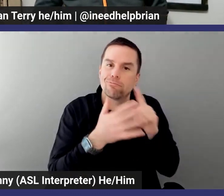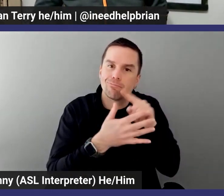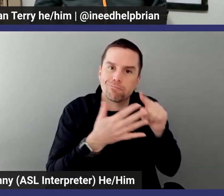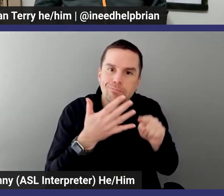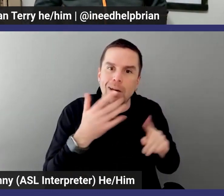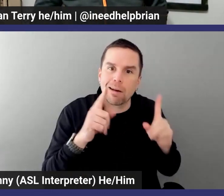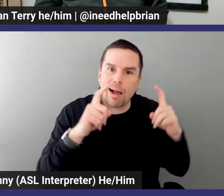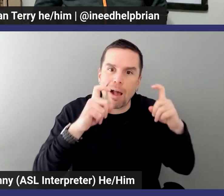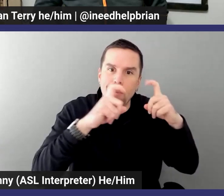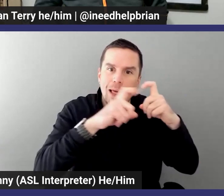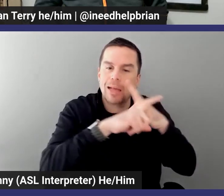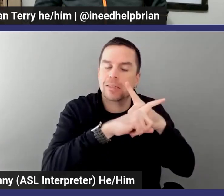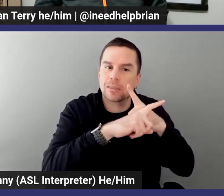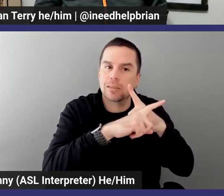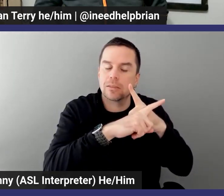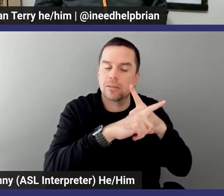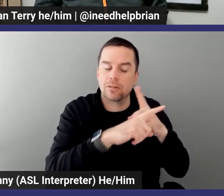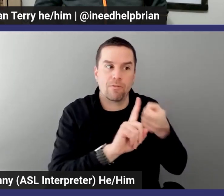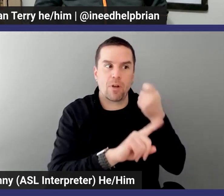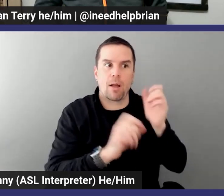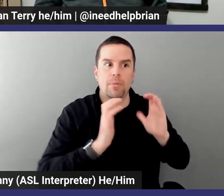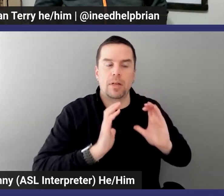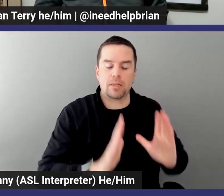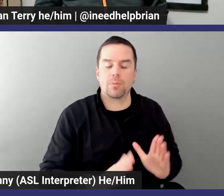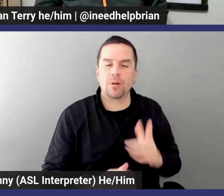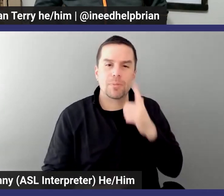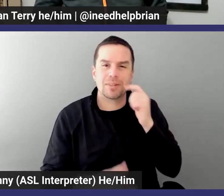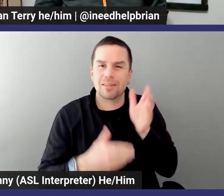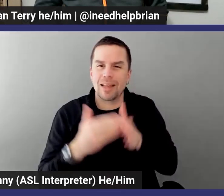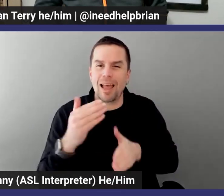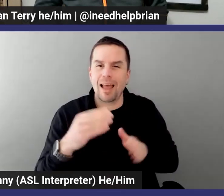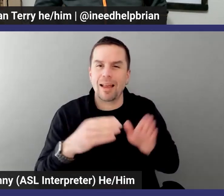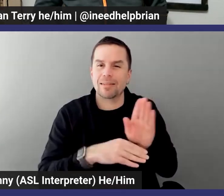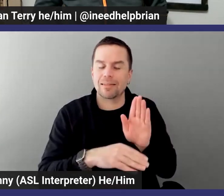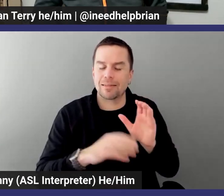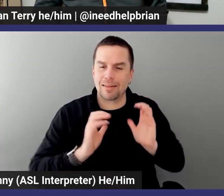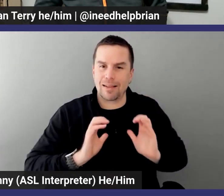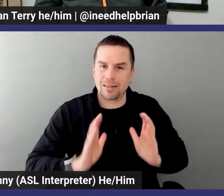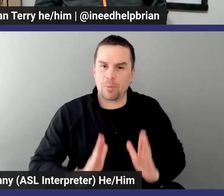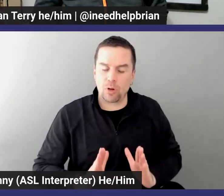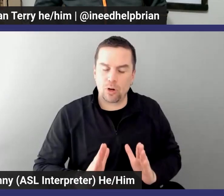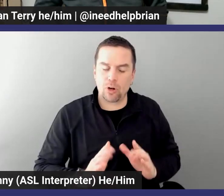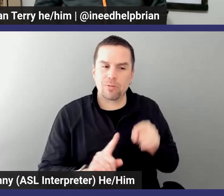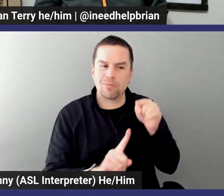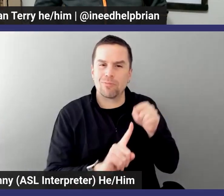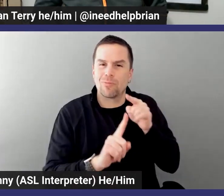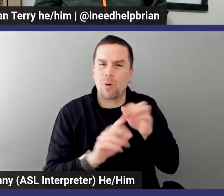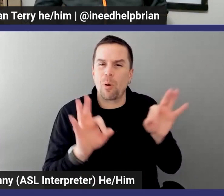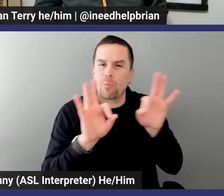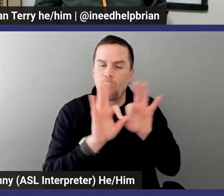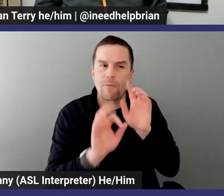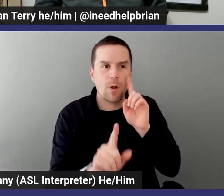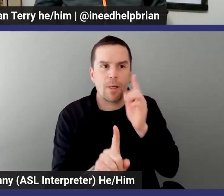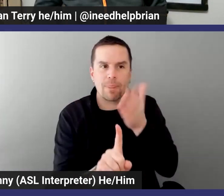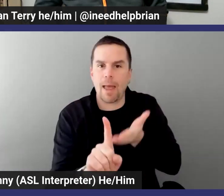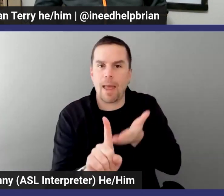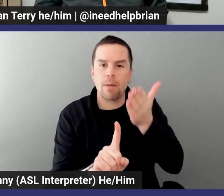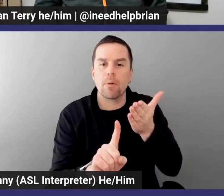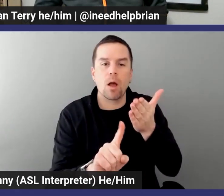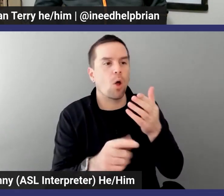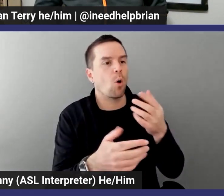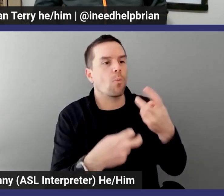is the enterprise, they only care about like what is it going to solve for me, not that like it has all the cool stuff, which is good and